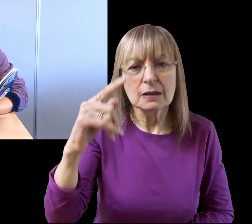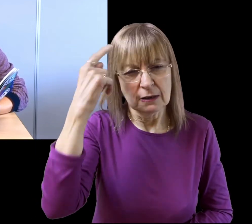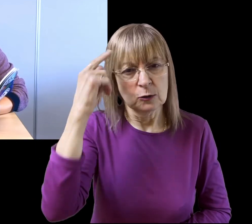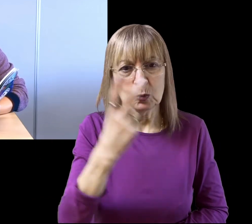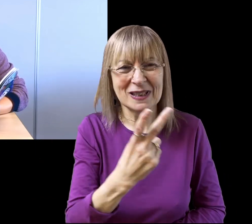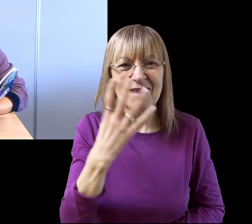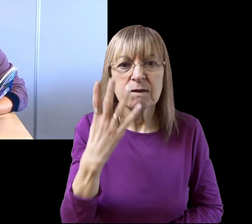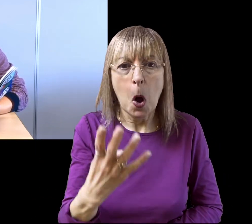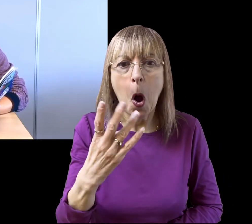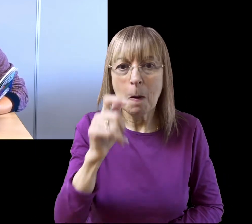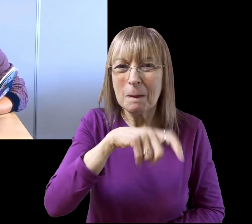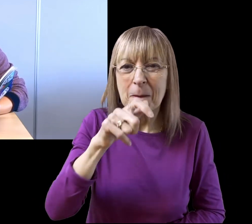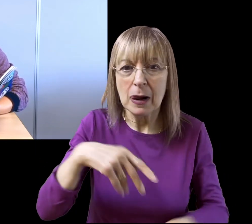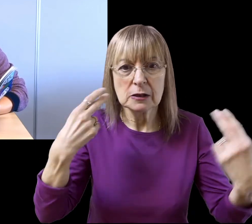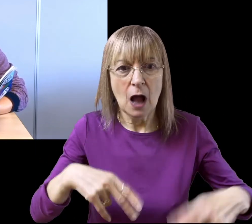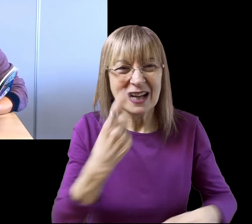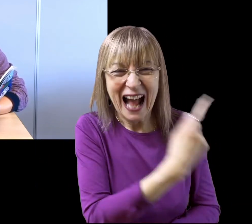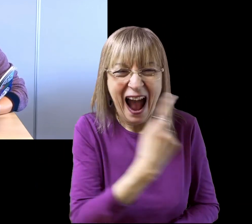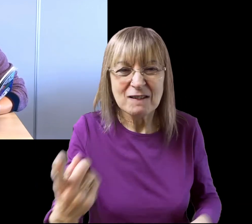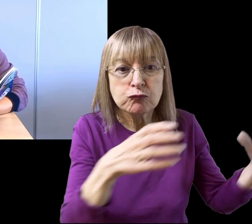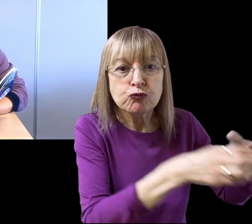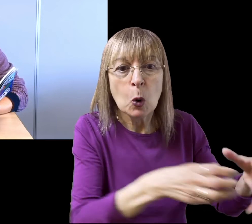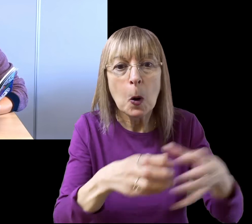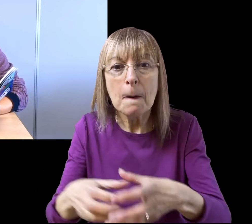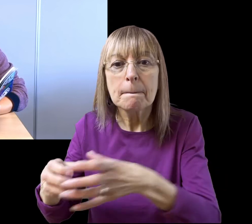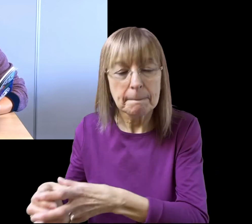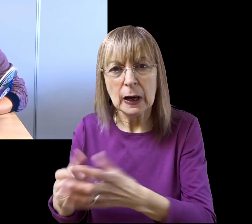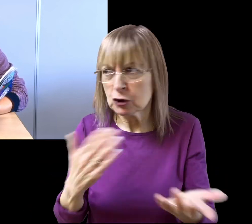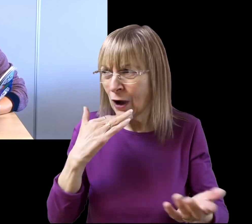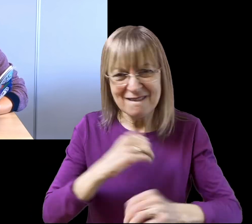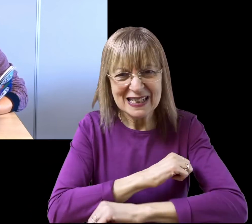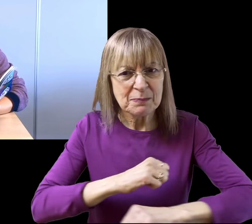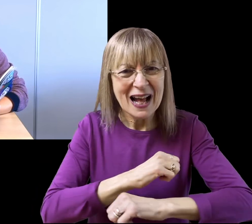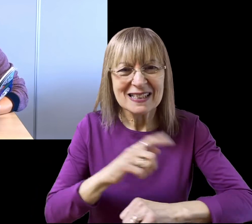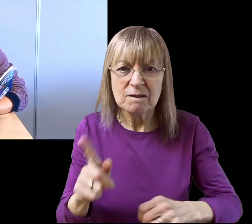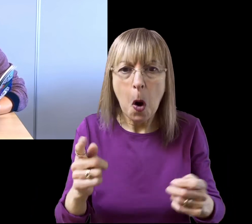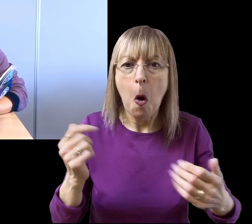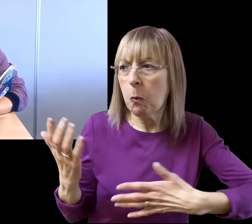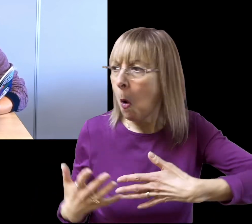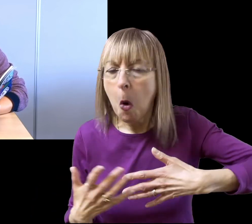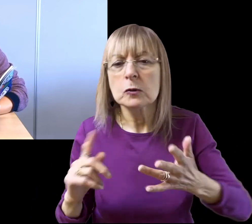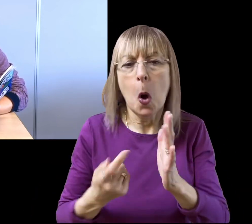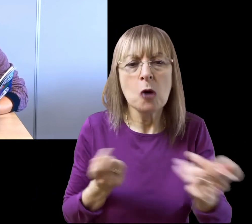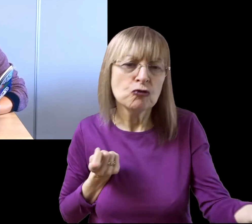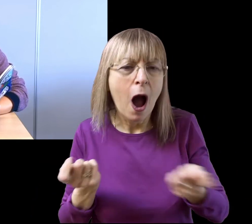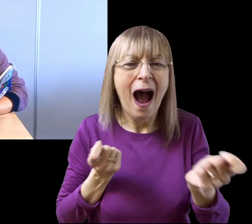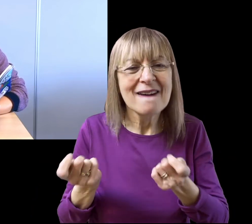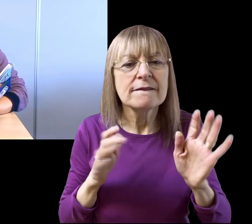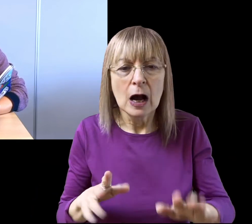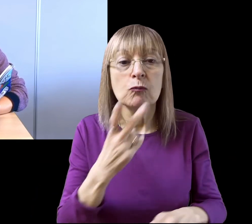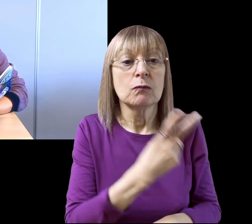outdoors. The whole world moving like a dream, with 24 dancing in every team. There'll barely be space to waltz or jive when